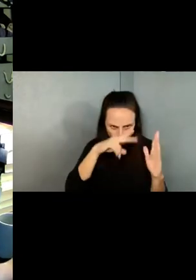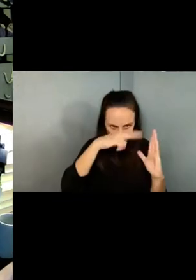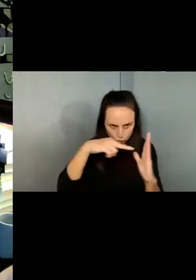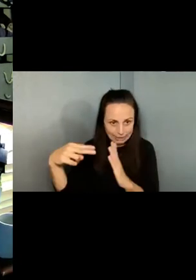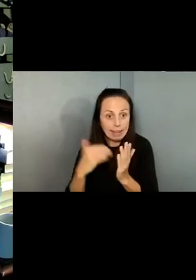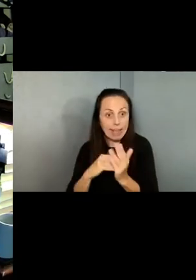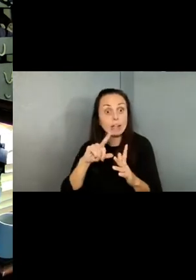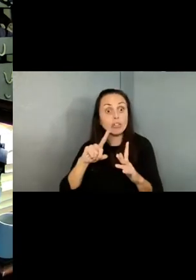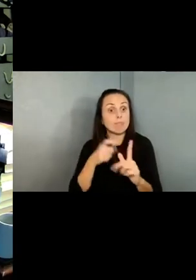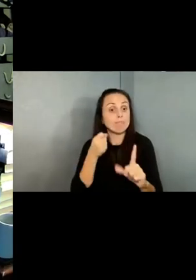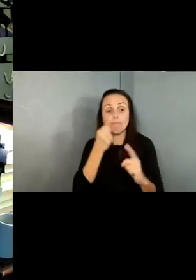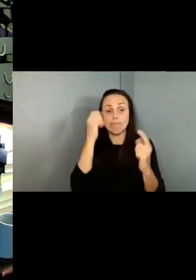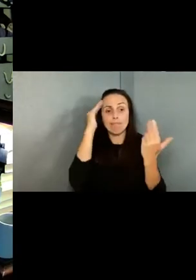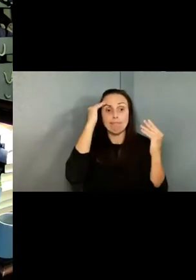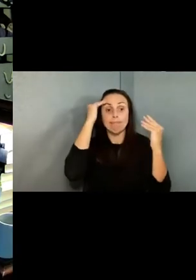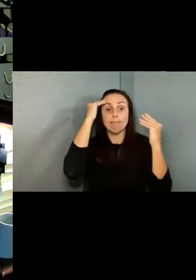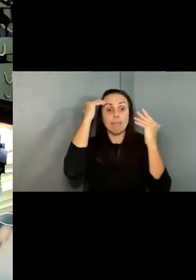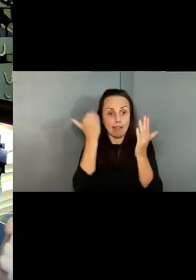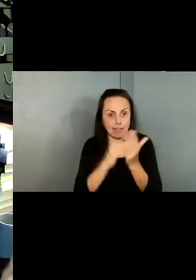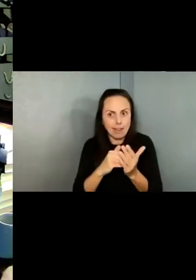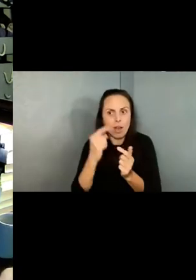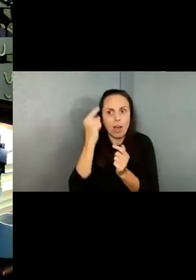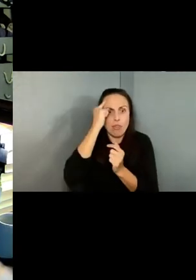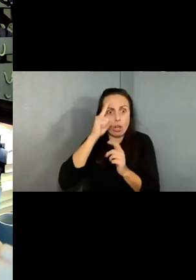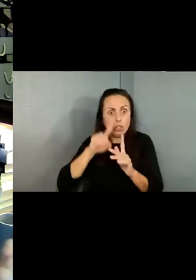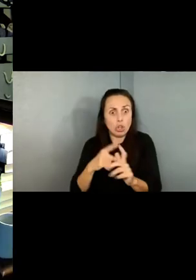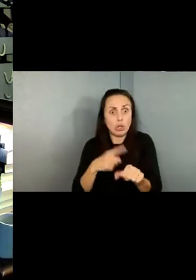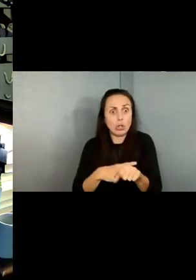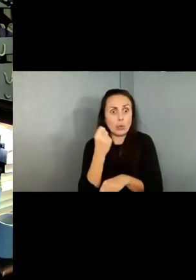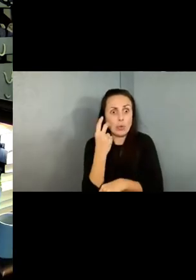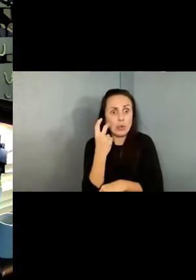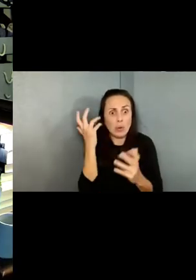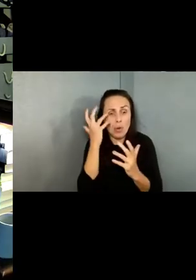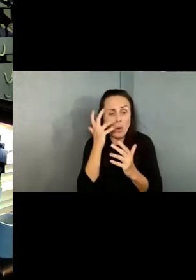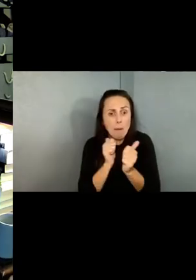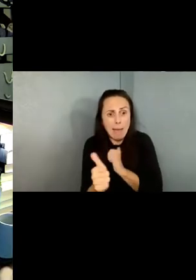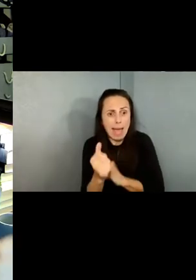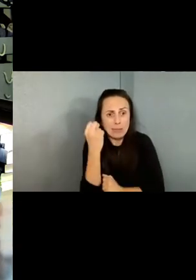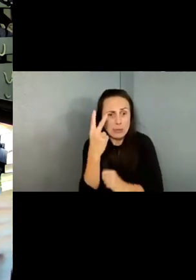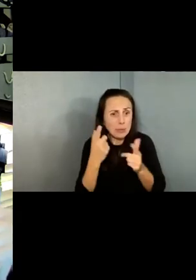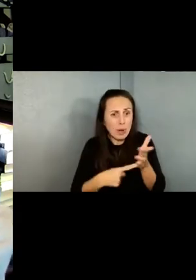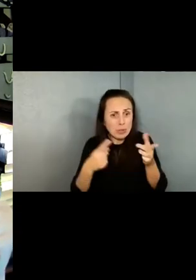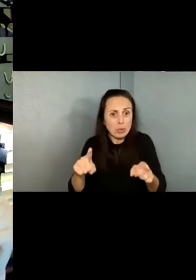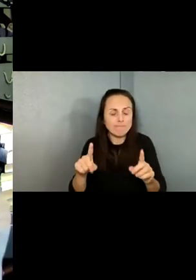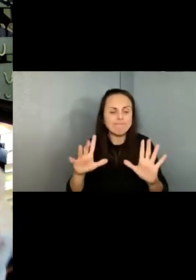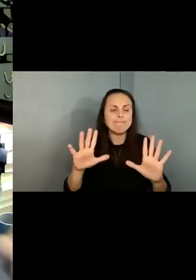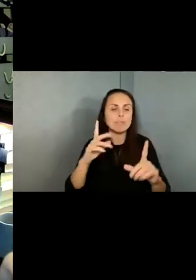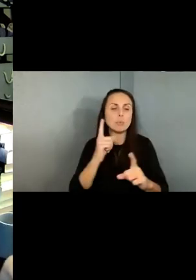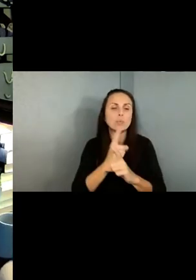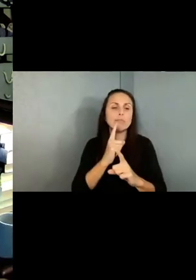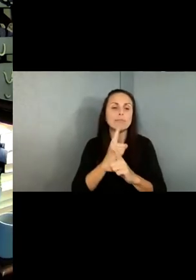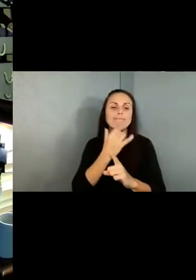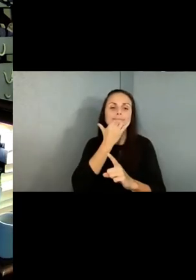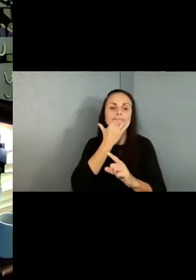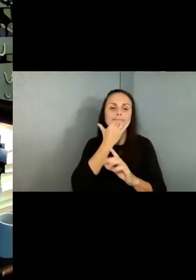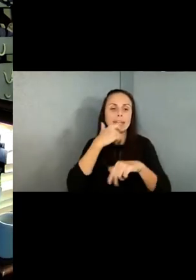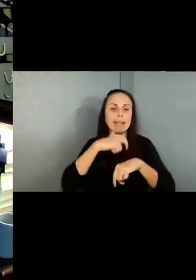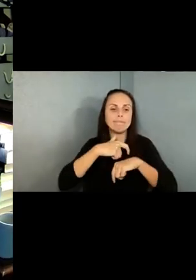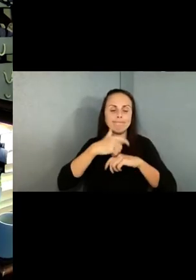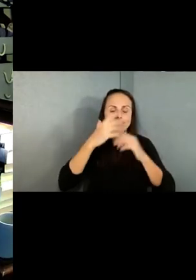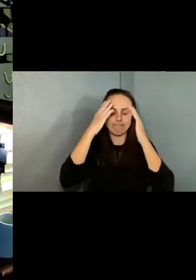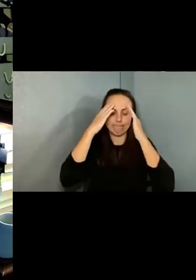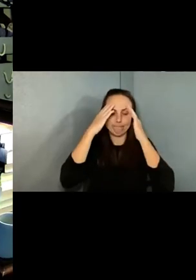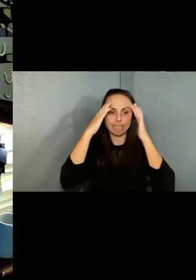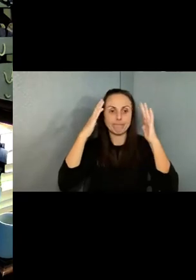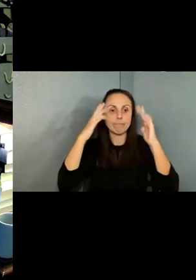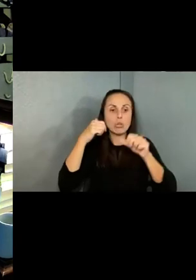I panic again because I thought, oh, it's starting at noon. It's way past noon. What's going on? Right. It starts at a different time. I remembered